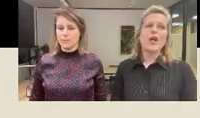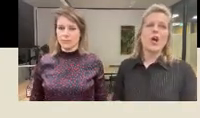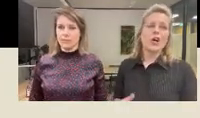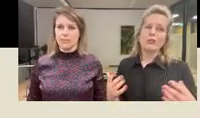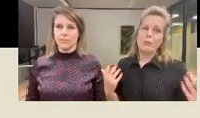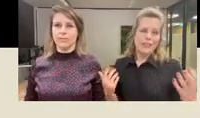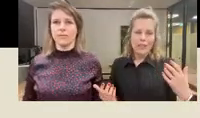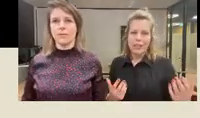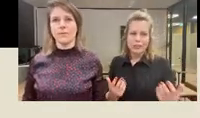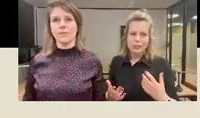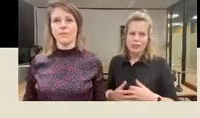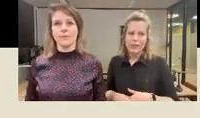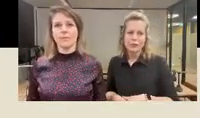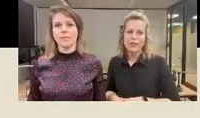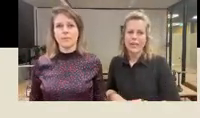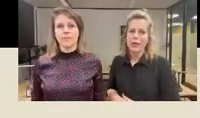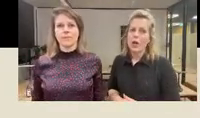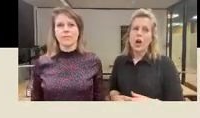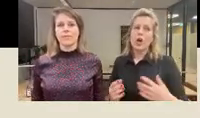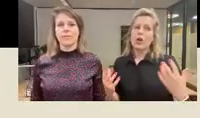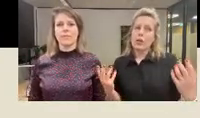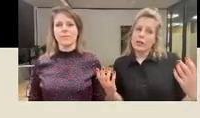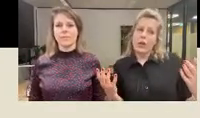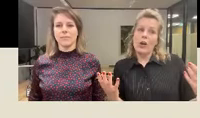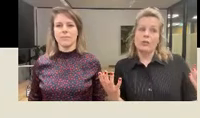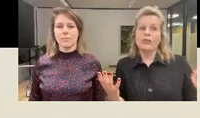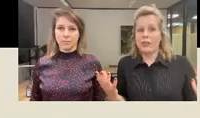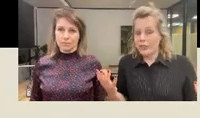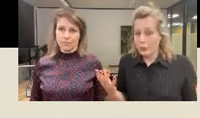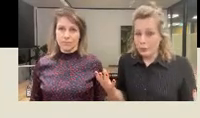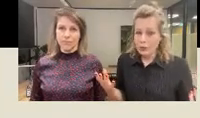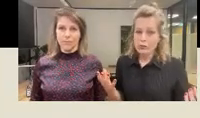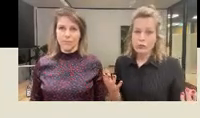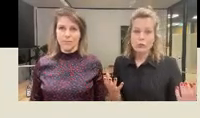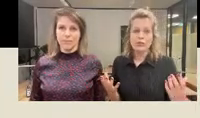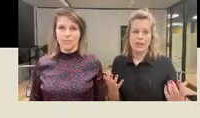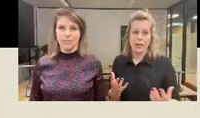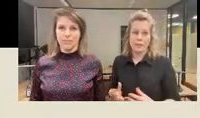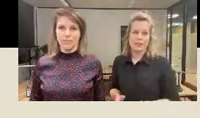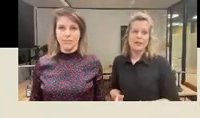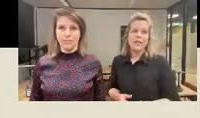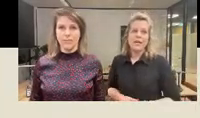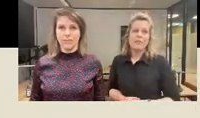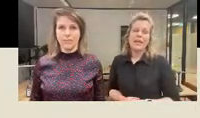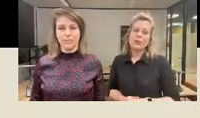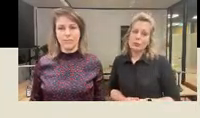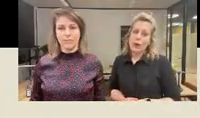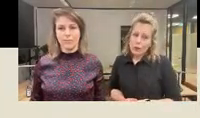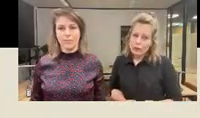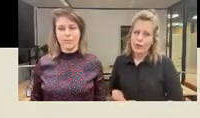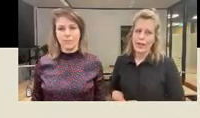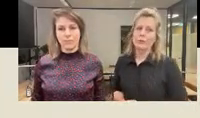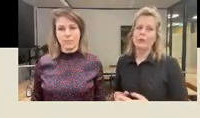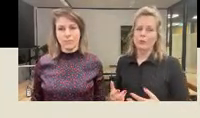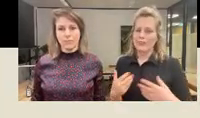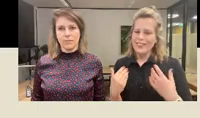times, or spending their leisure time together, or on their own, so they can work on school assignments. And patients were